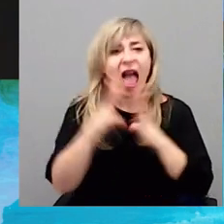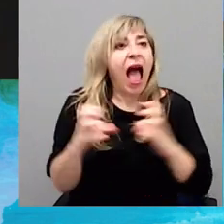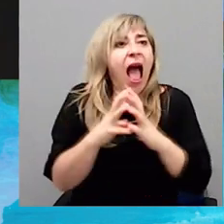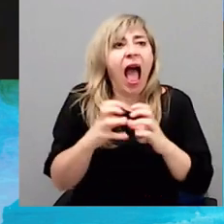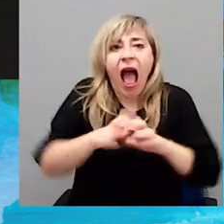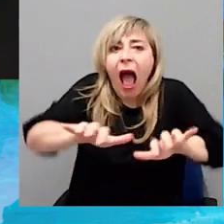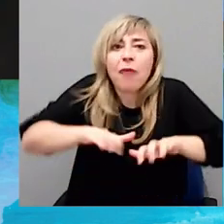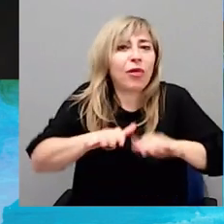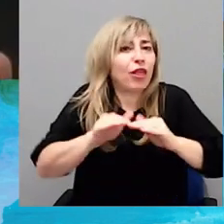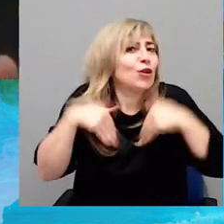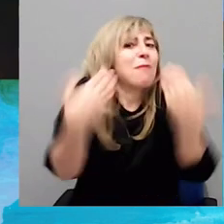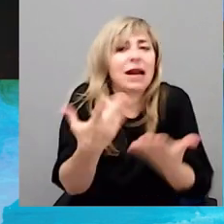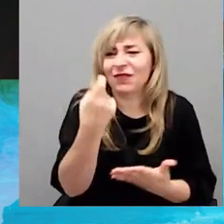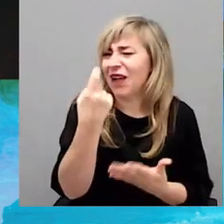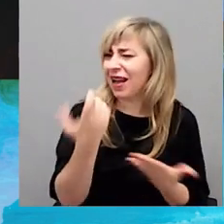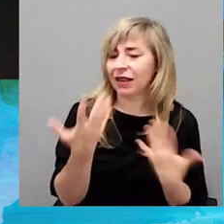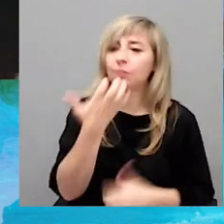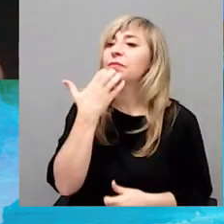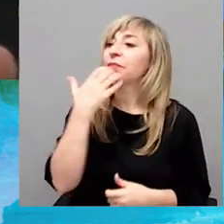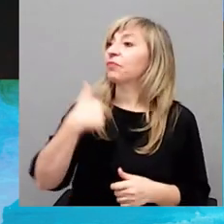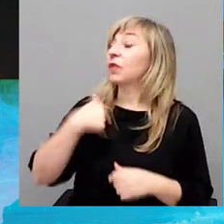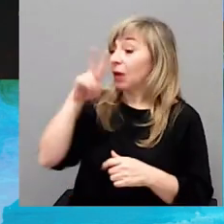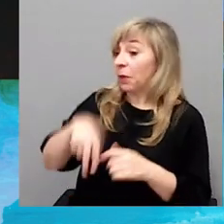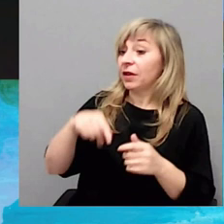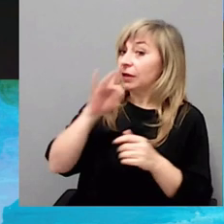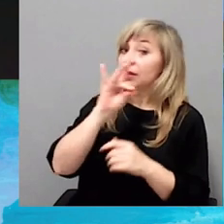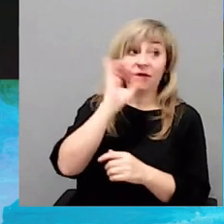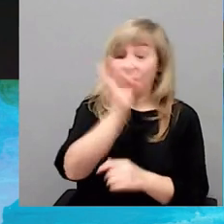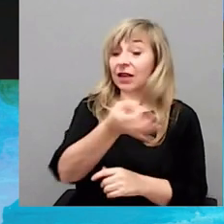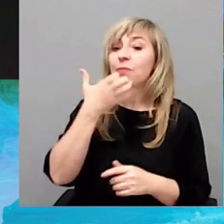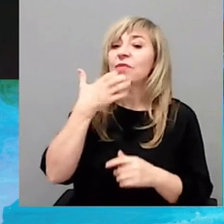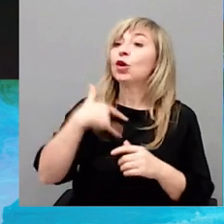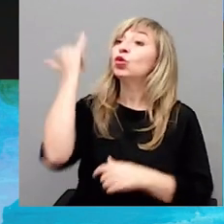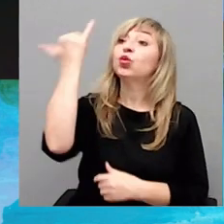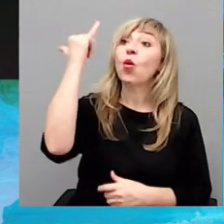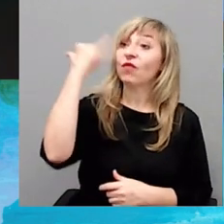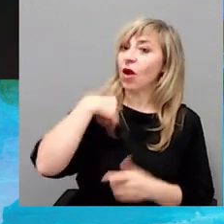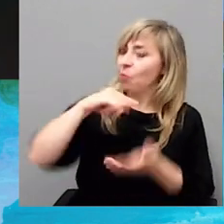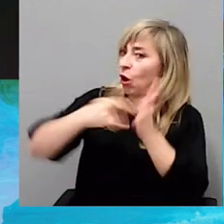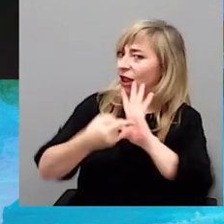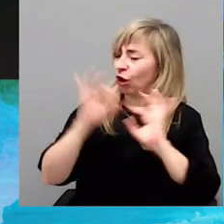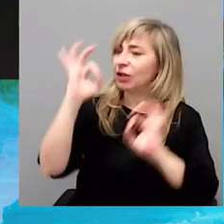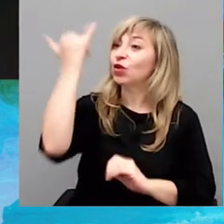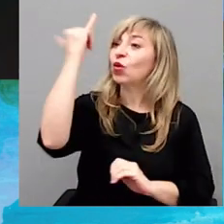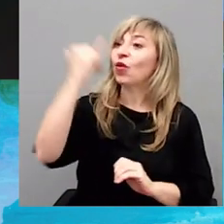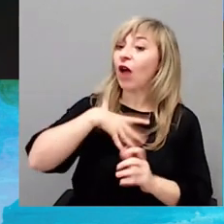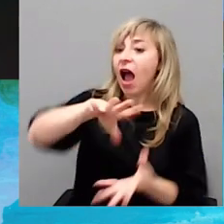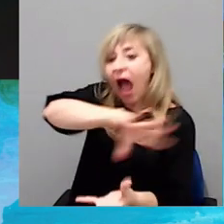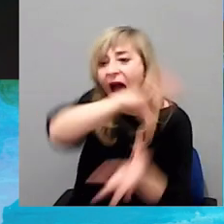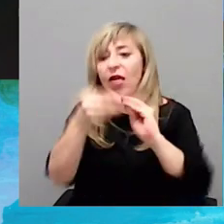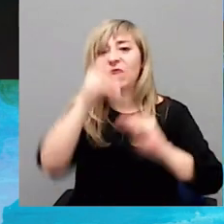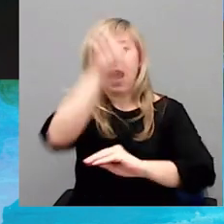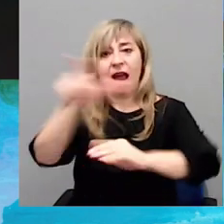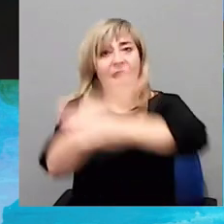ambitious. We have another project, which is to adapt surfing for people with